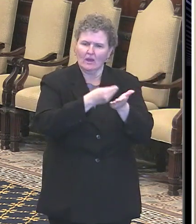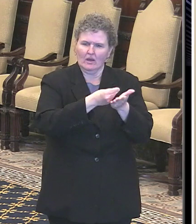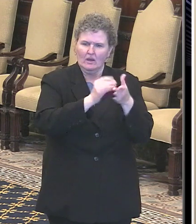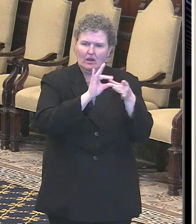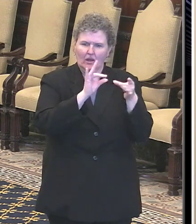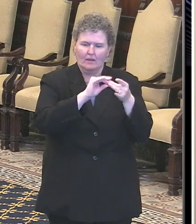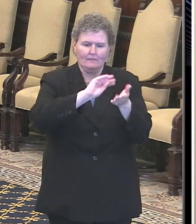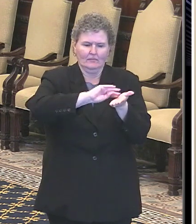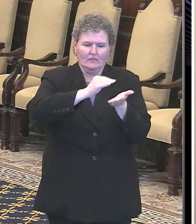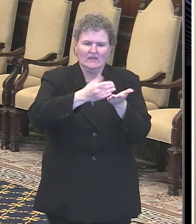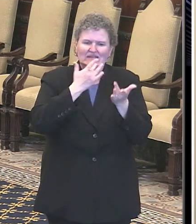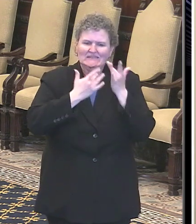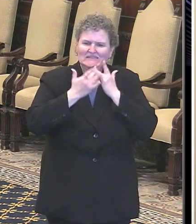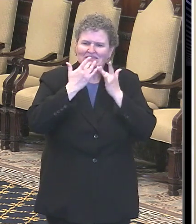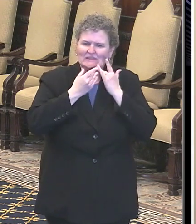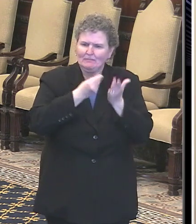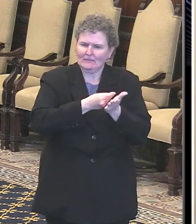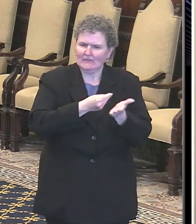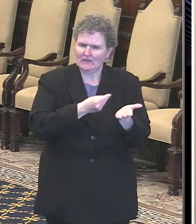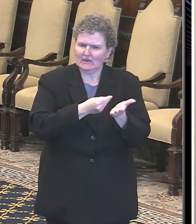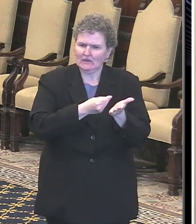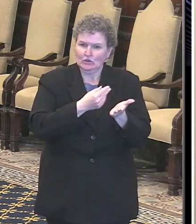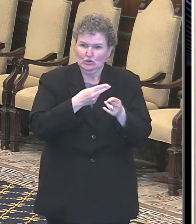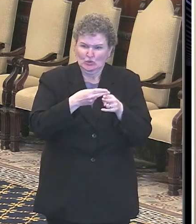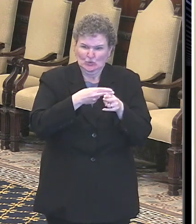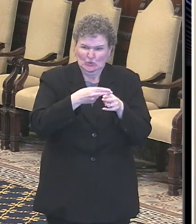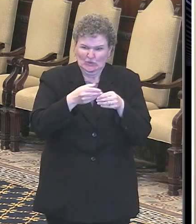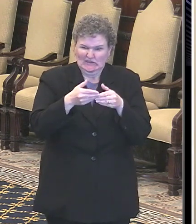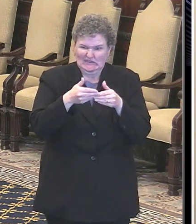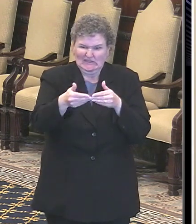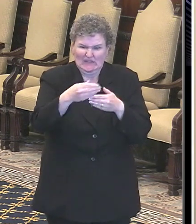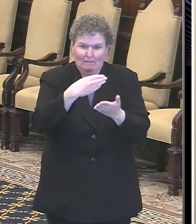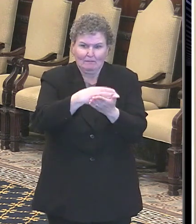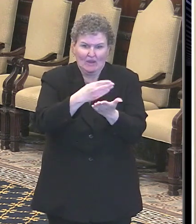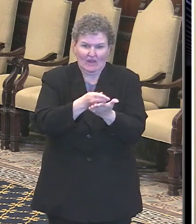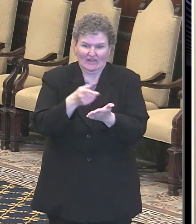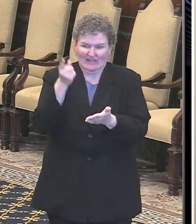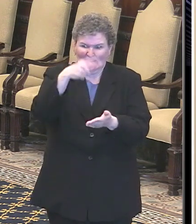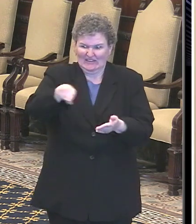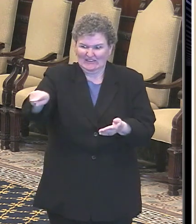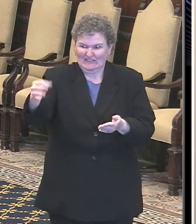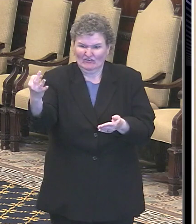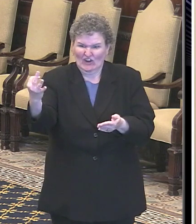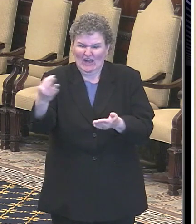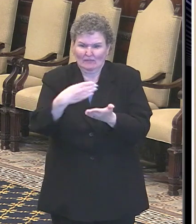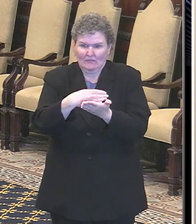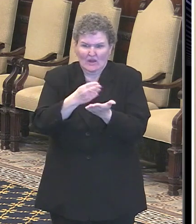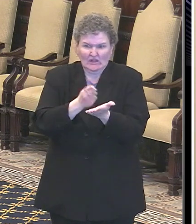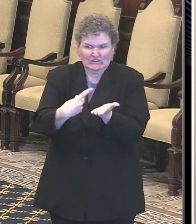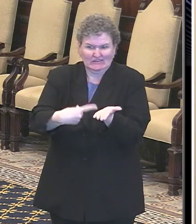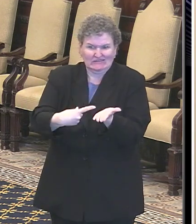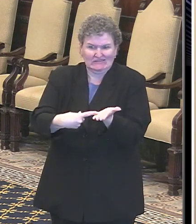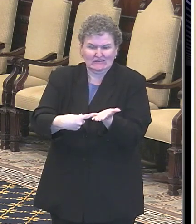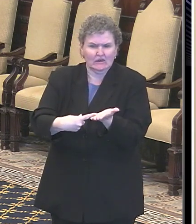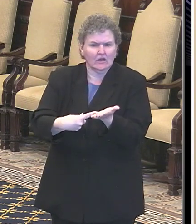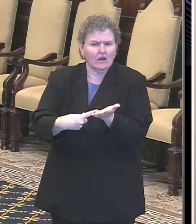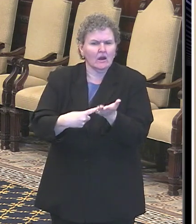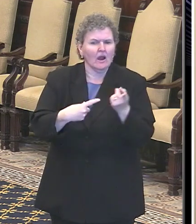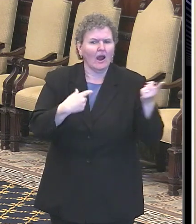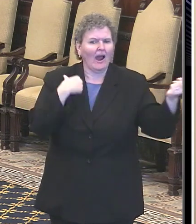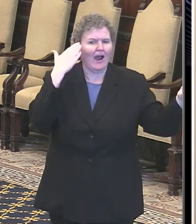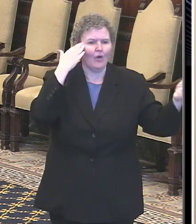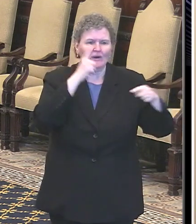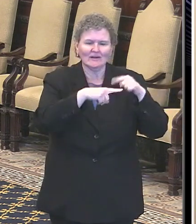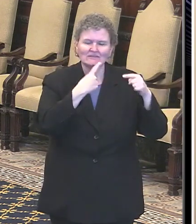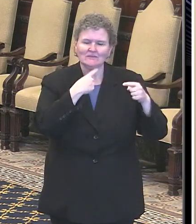and coming up on Friday, can you? I know you don't want to get. I know you've been avoiding getting into specifics about what you